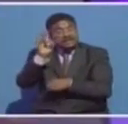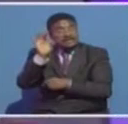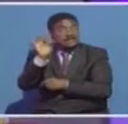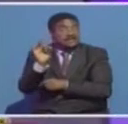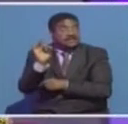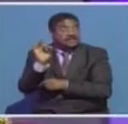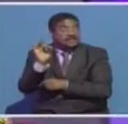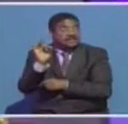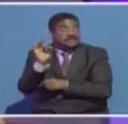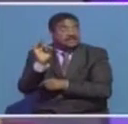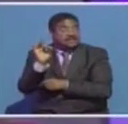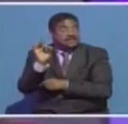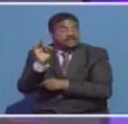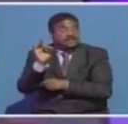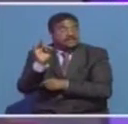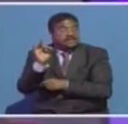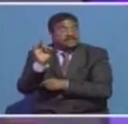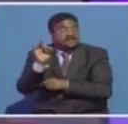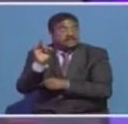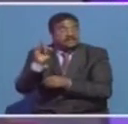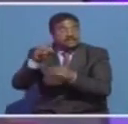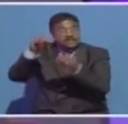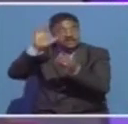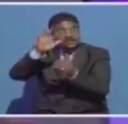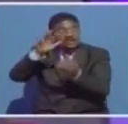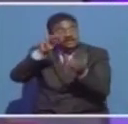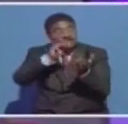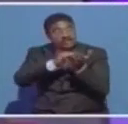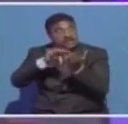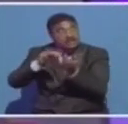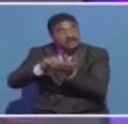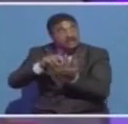1978-2013, where in total about